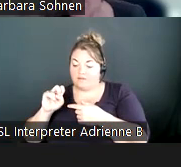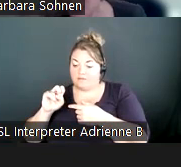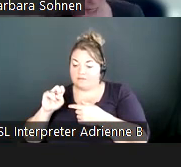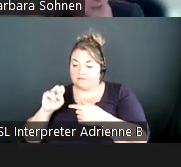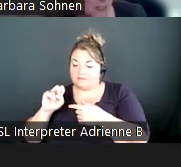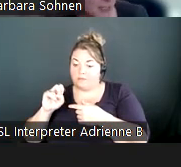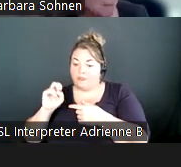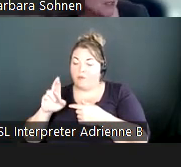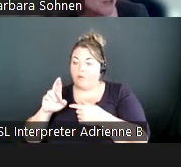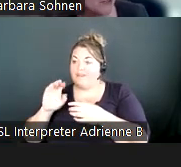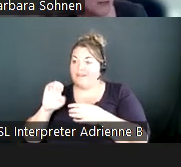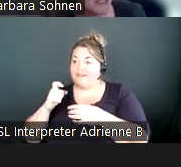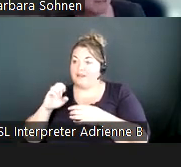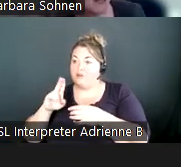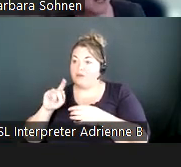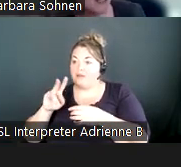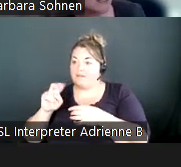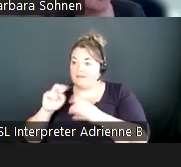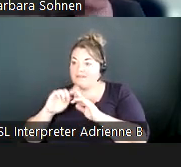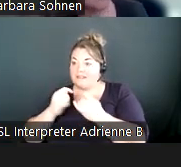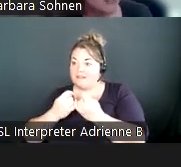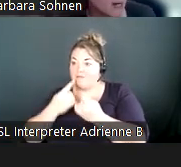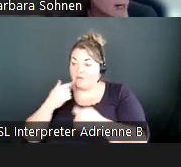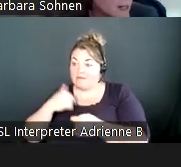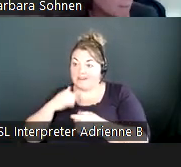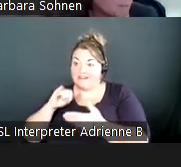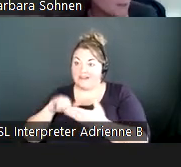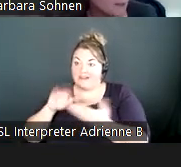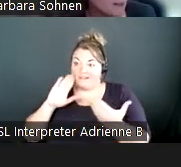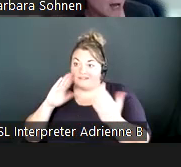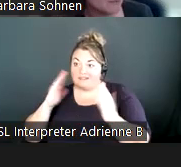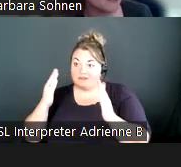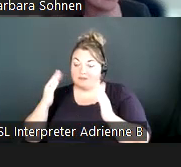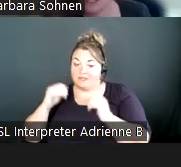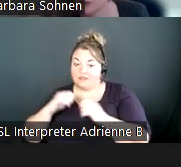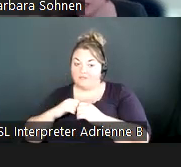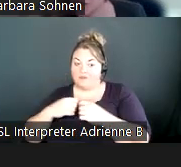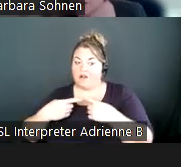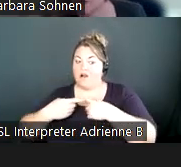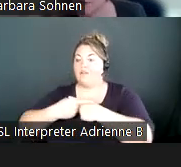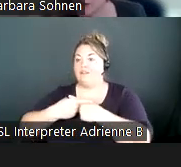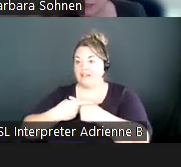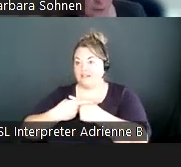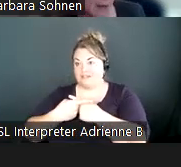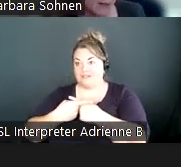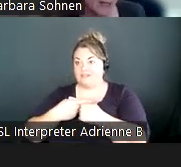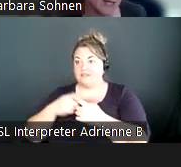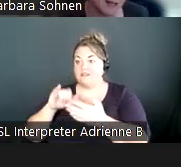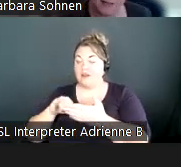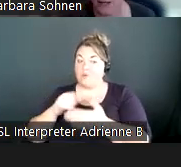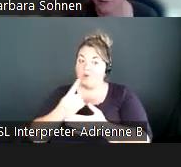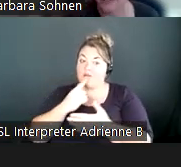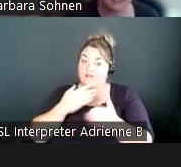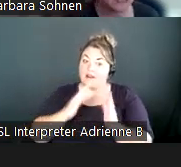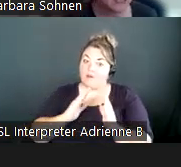or the executive team. So that to me seems to be a conflict, a contradiction there, that one is allowing it and